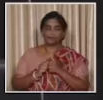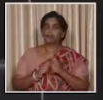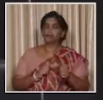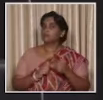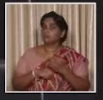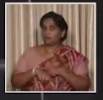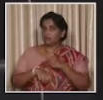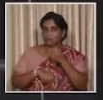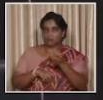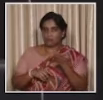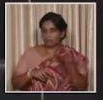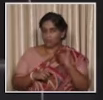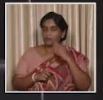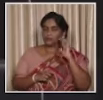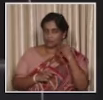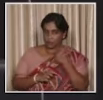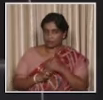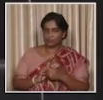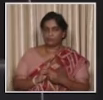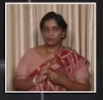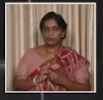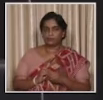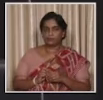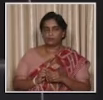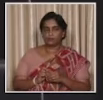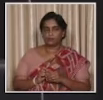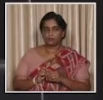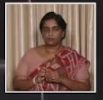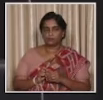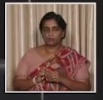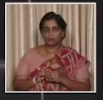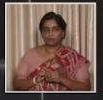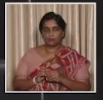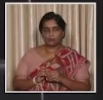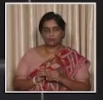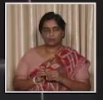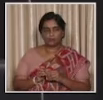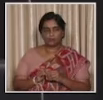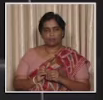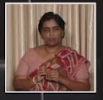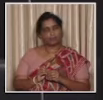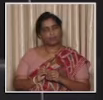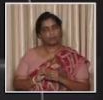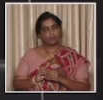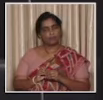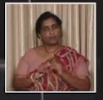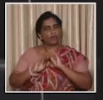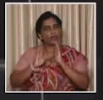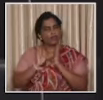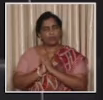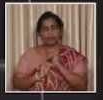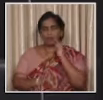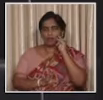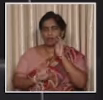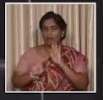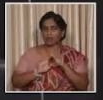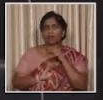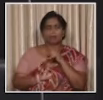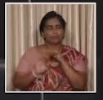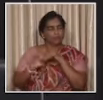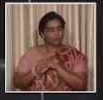Vinaya Pilibandava, Usasvim Pilibandava, Bandavaganim Pilibandava. Me Podu Kalamanakara Tumata